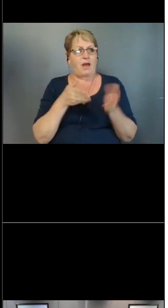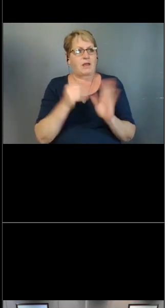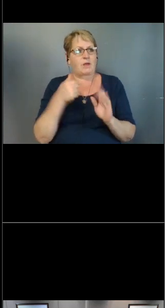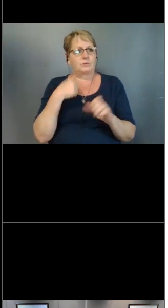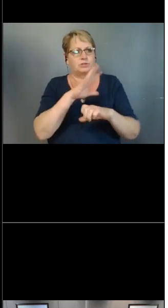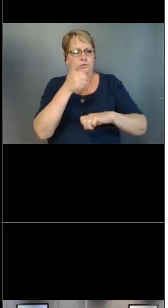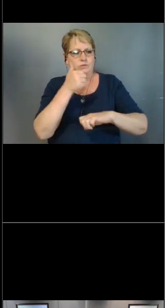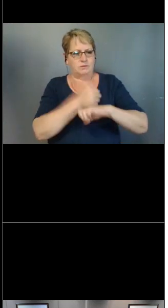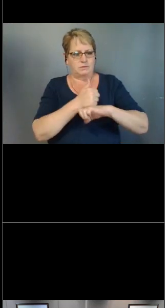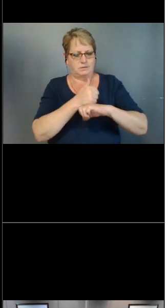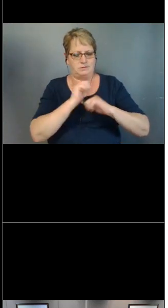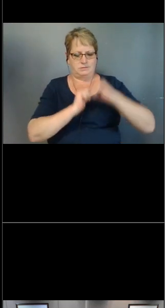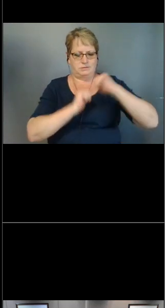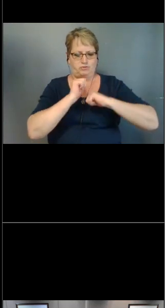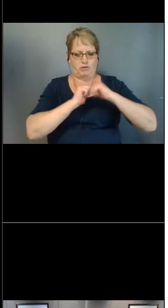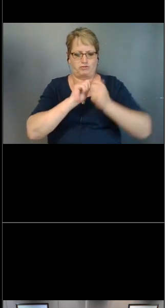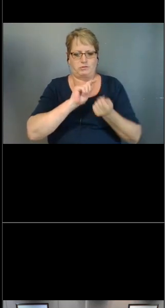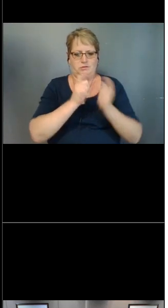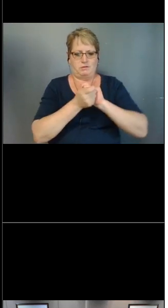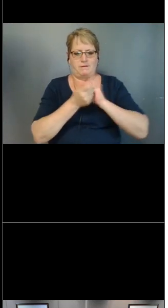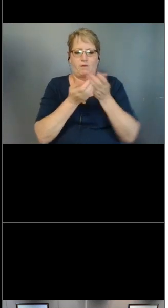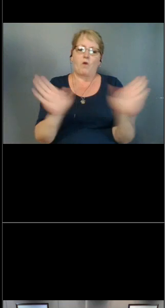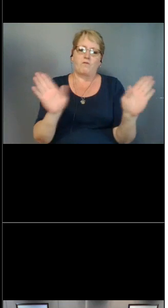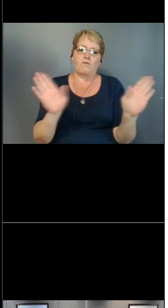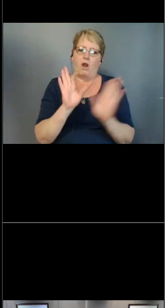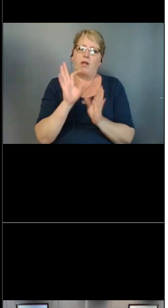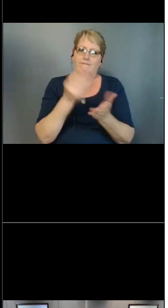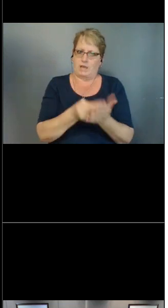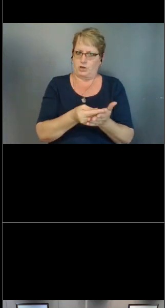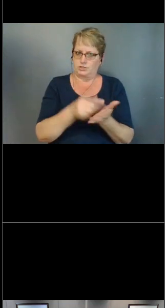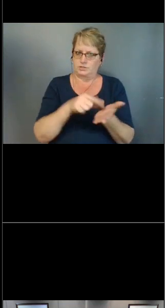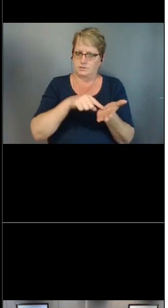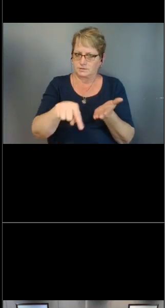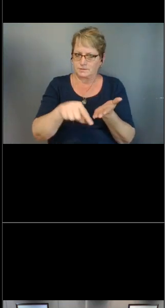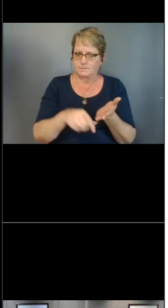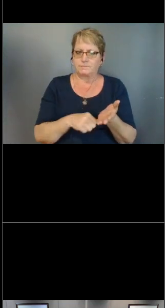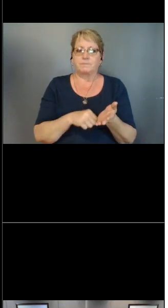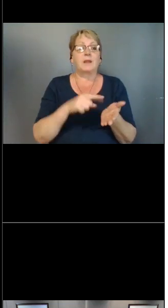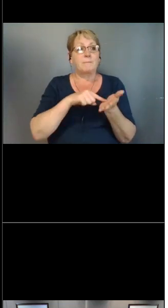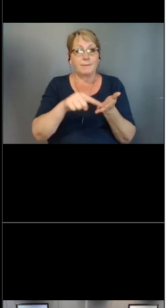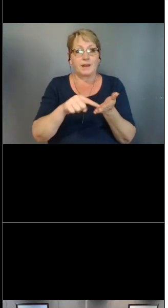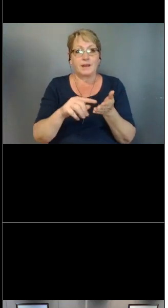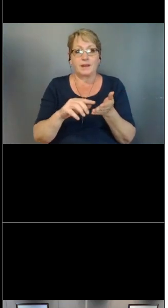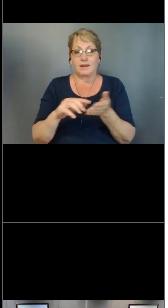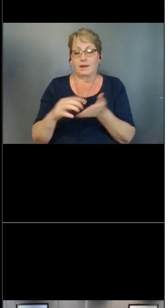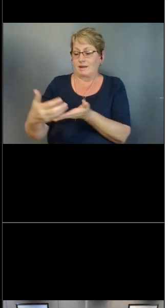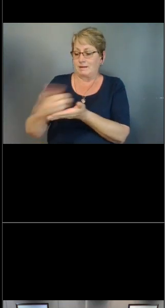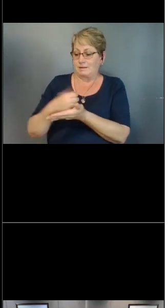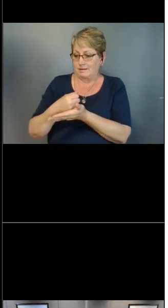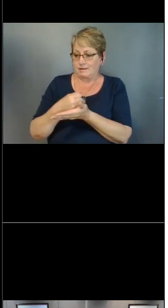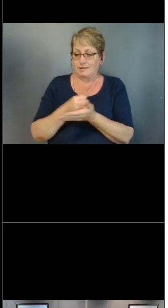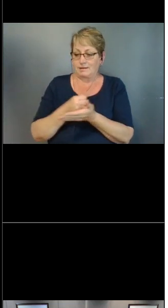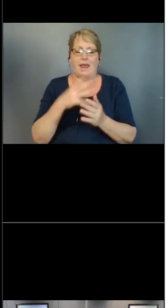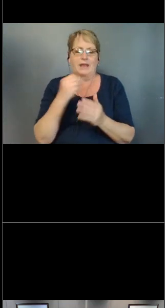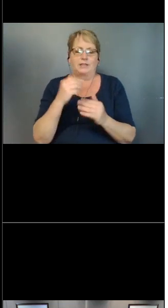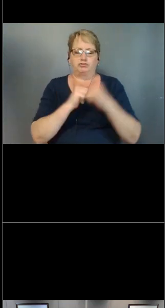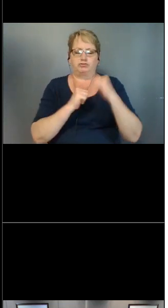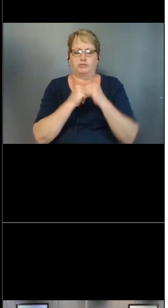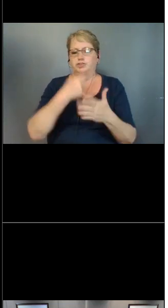setting and restructuring our overall fares. The fare policy includes both fare payment and fare media, as well as fare structure and